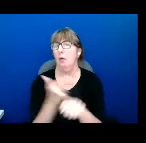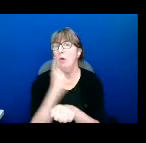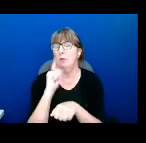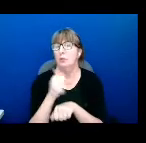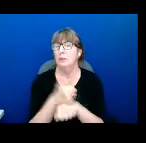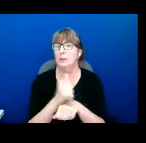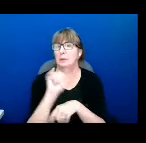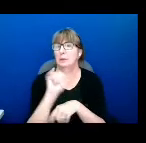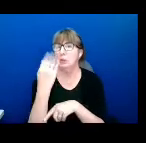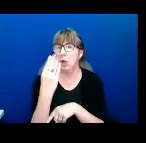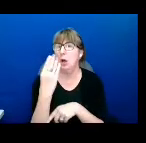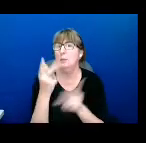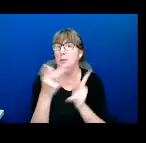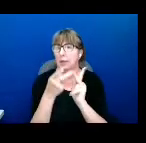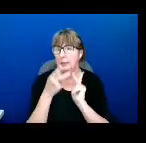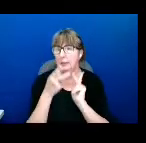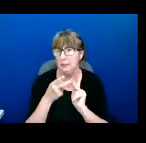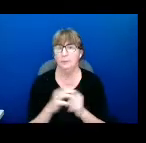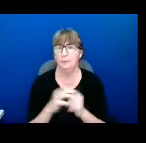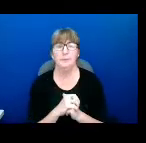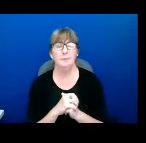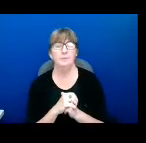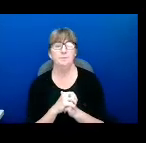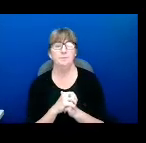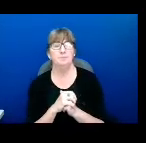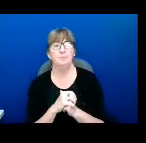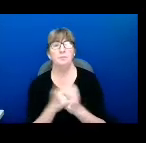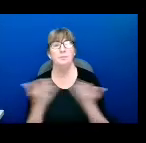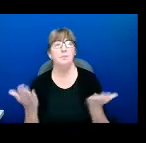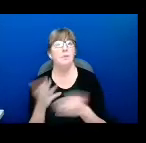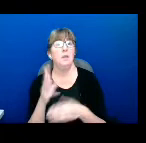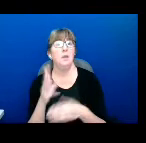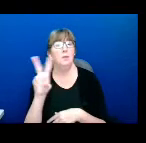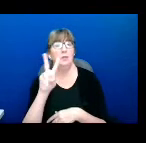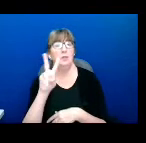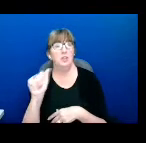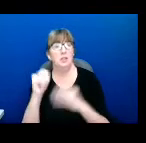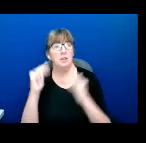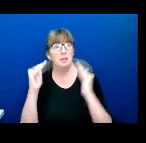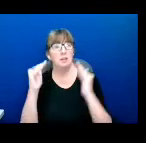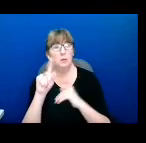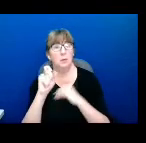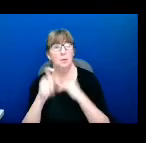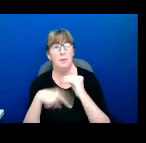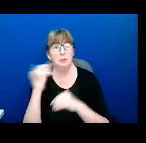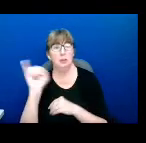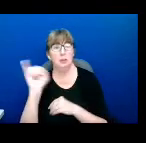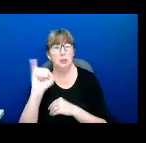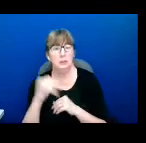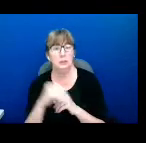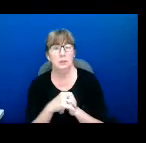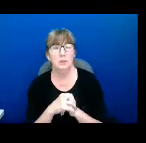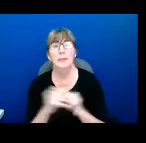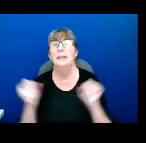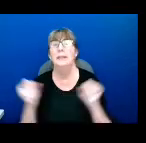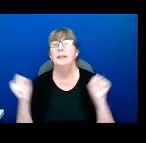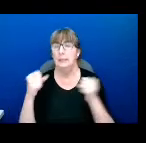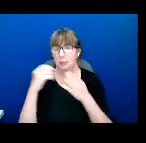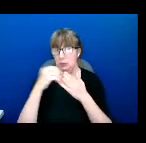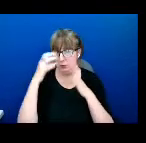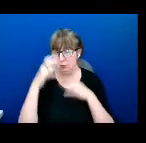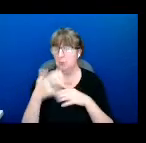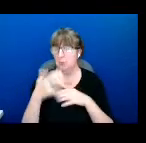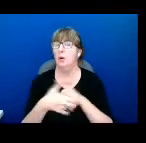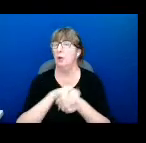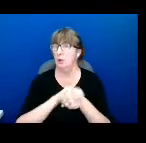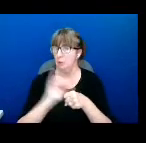sites. In West Virginia, the next question is about insurance, and yes, students are covered by